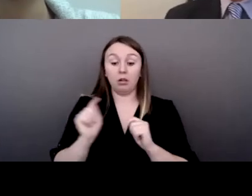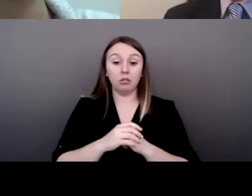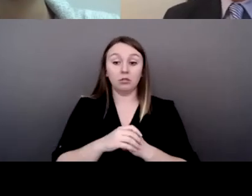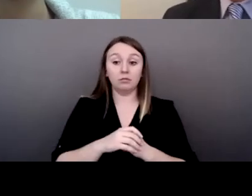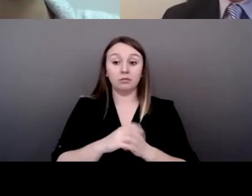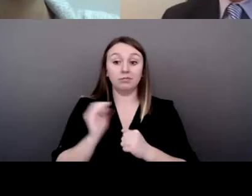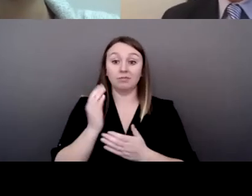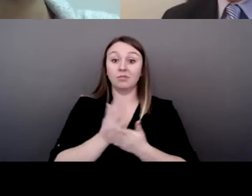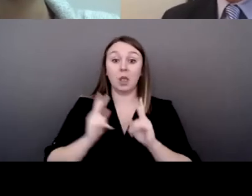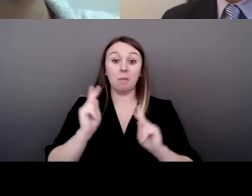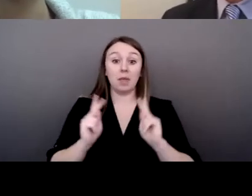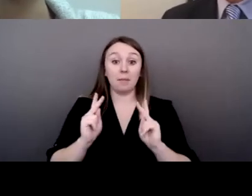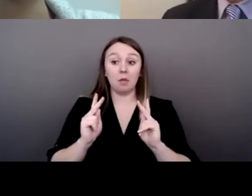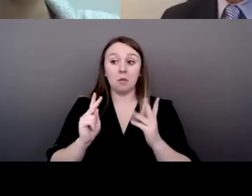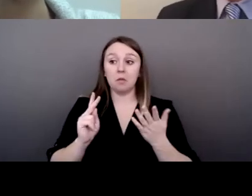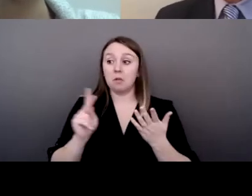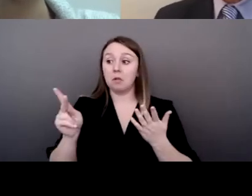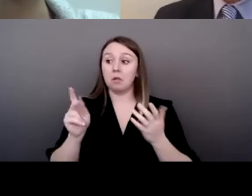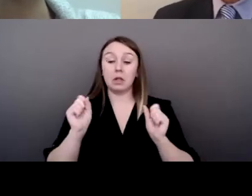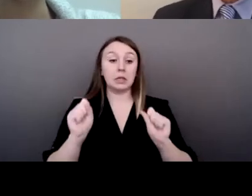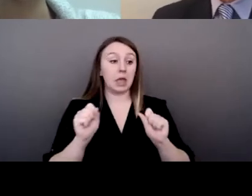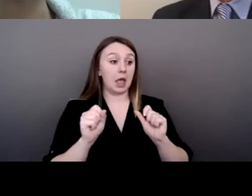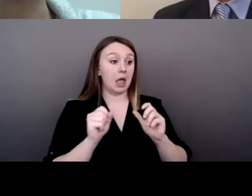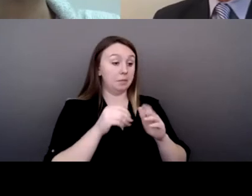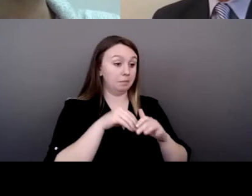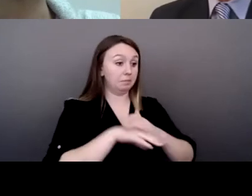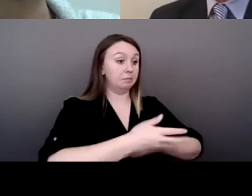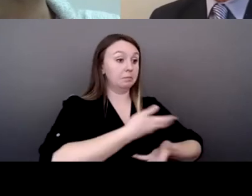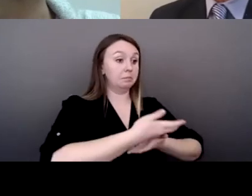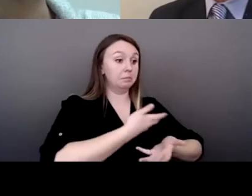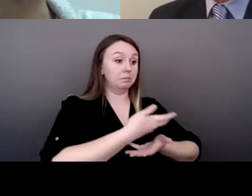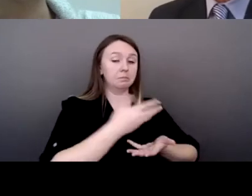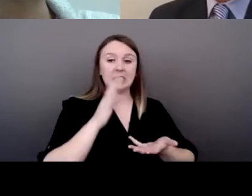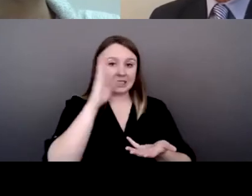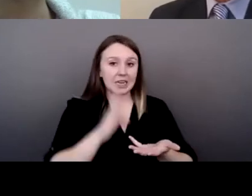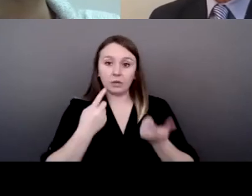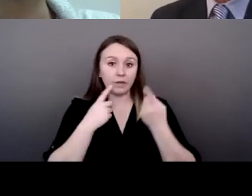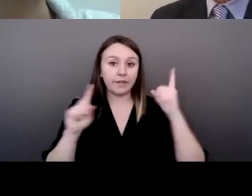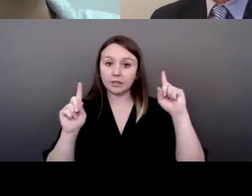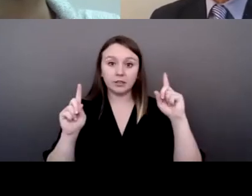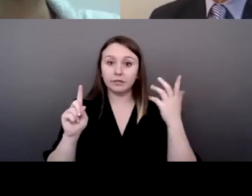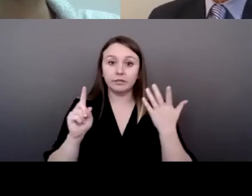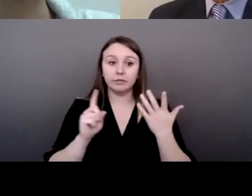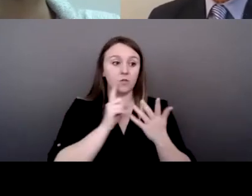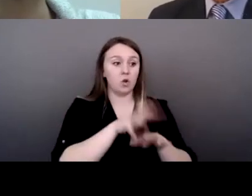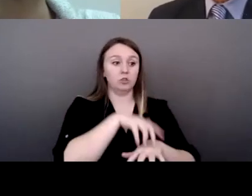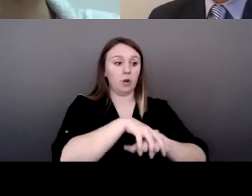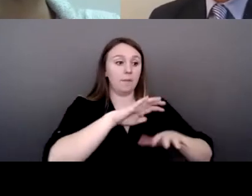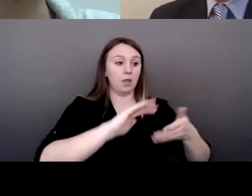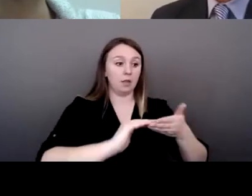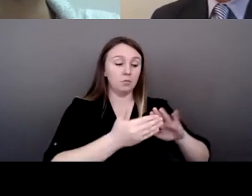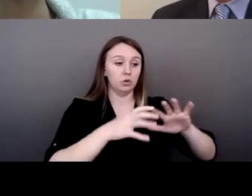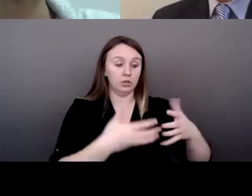never going to be able to effectively negotiate that in their work in tribal communities.